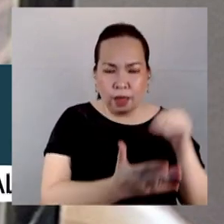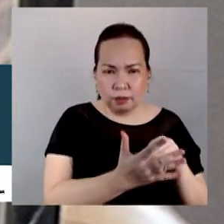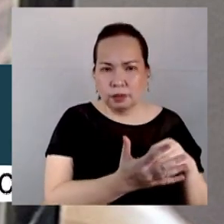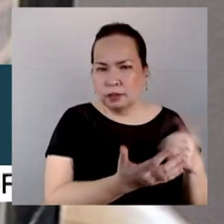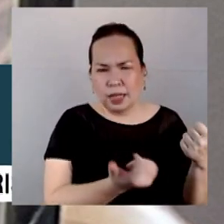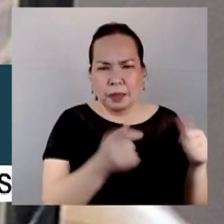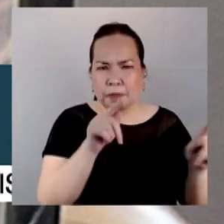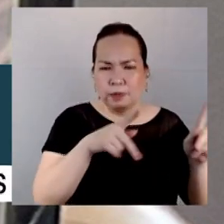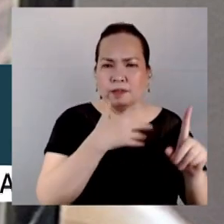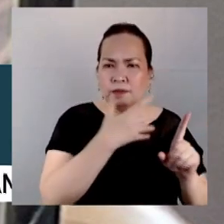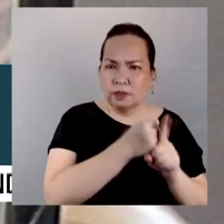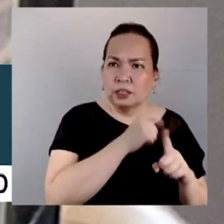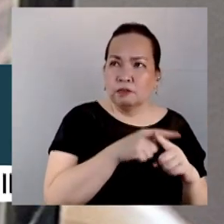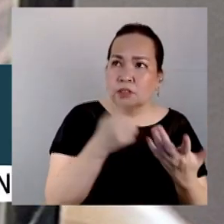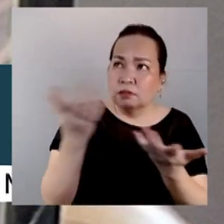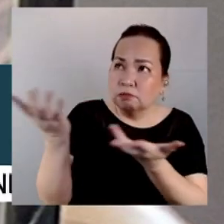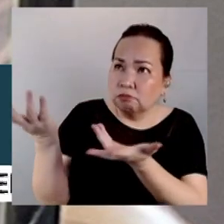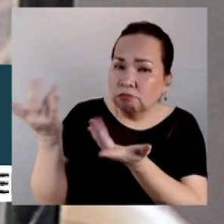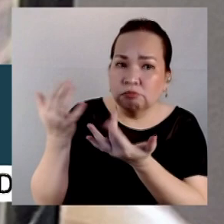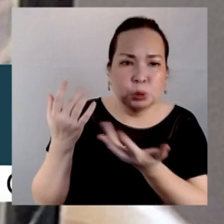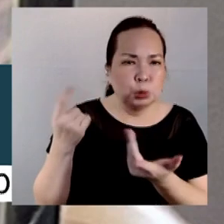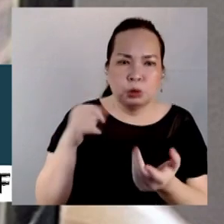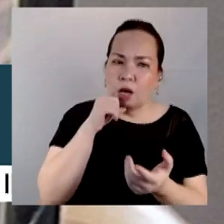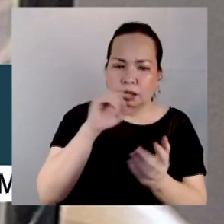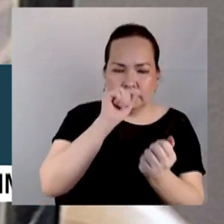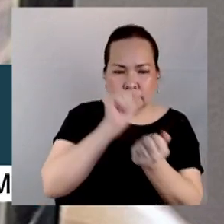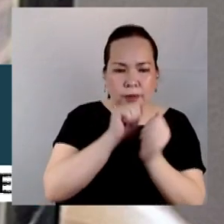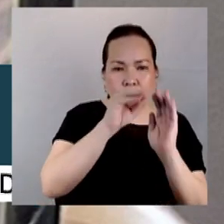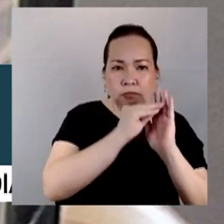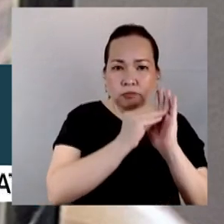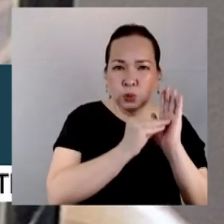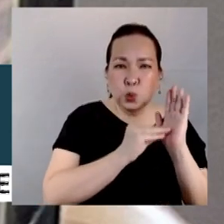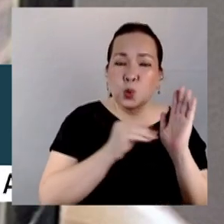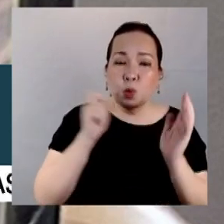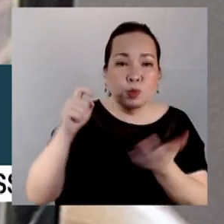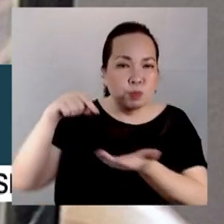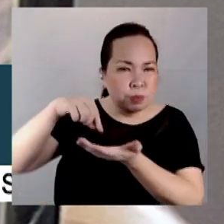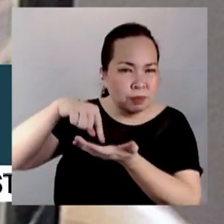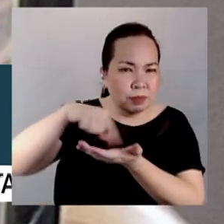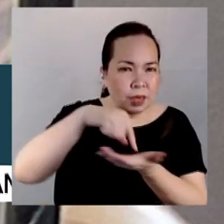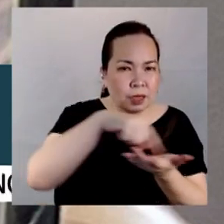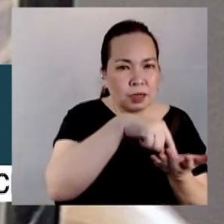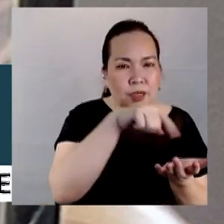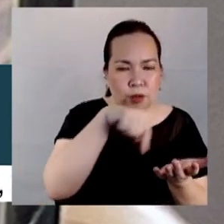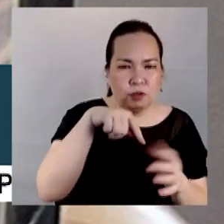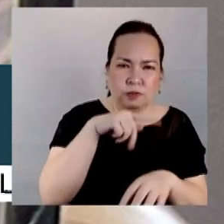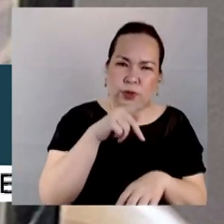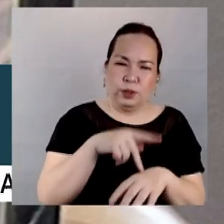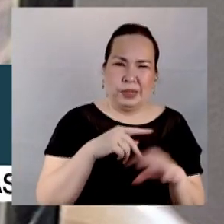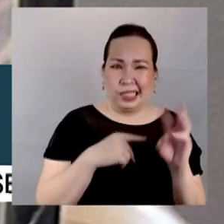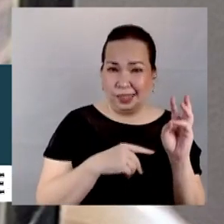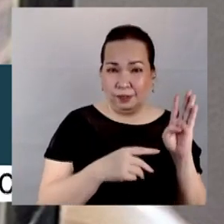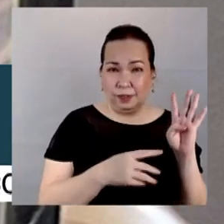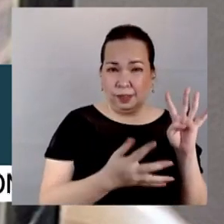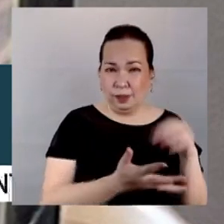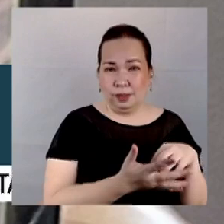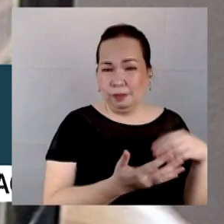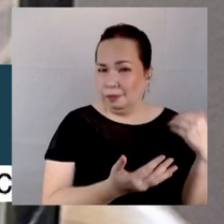family were not included in the list of official claimants here in the Philippines. Carmina, just to add to the discussion,